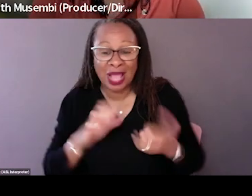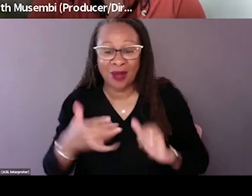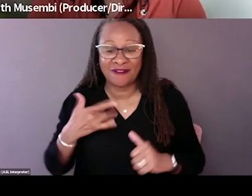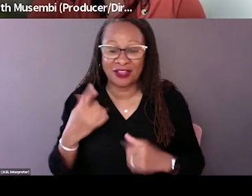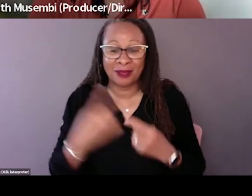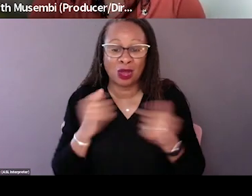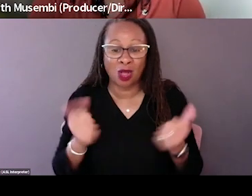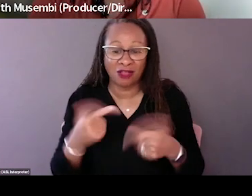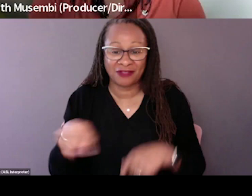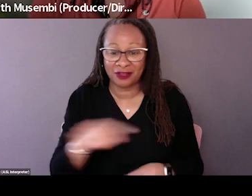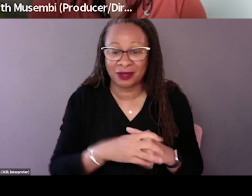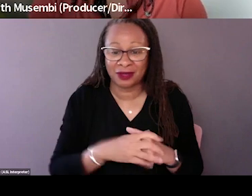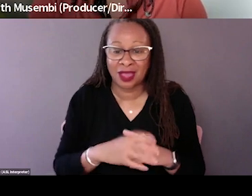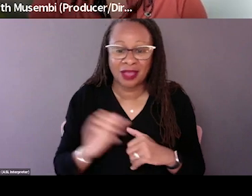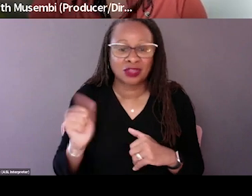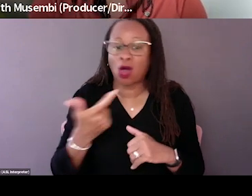because they're all my mentors.